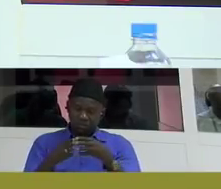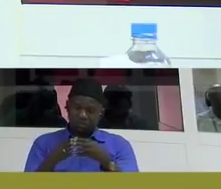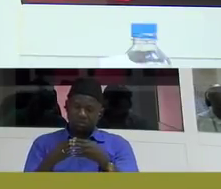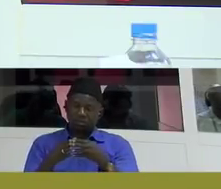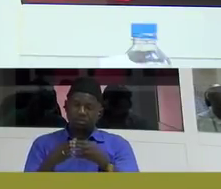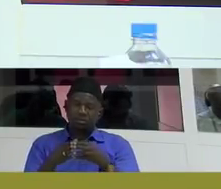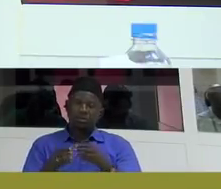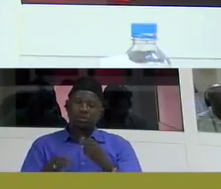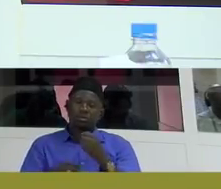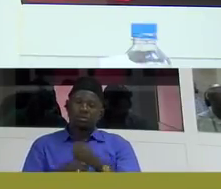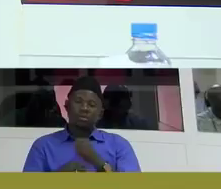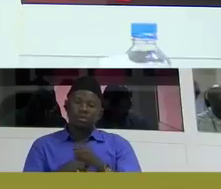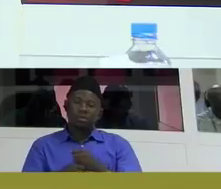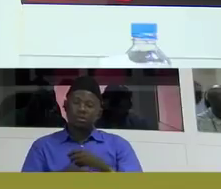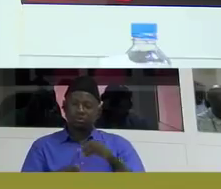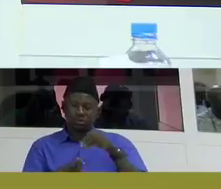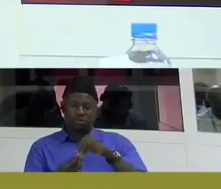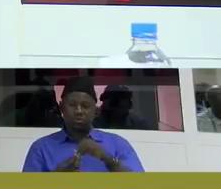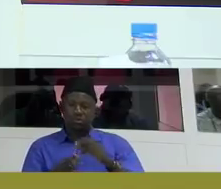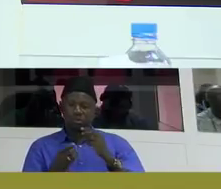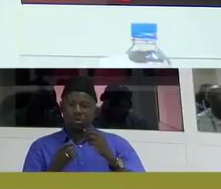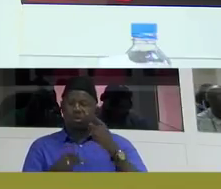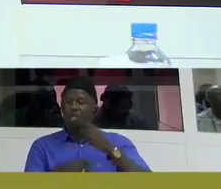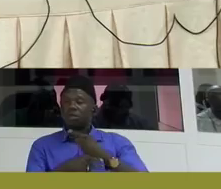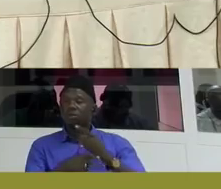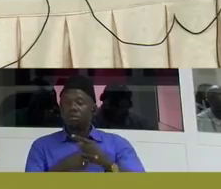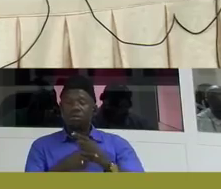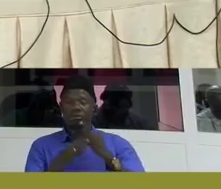and made their position clear to the nation.